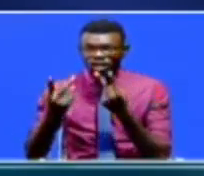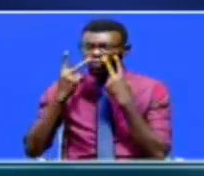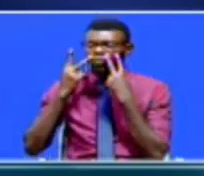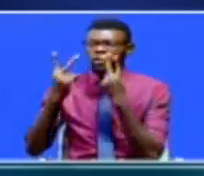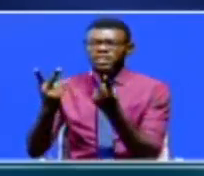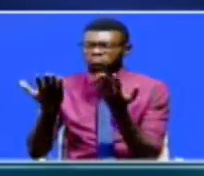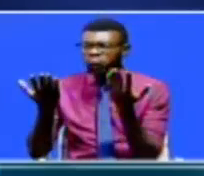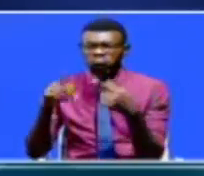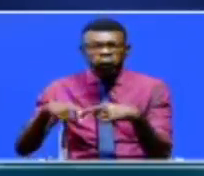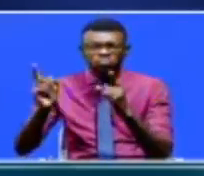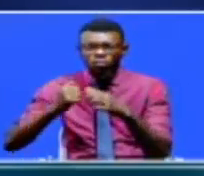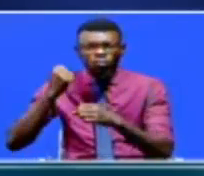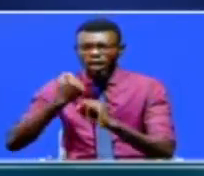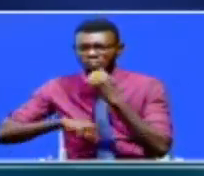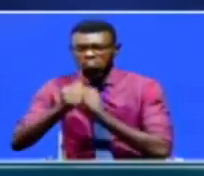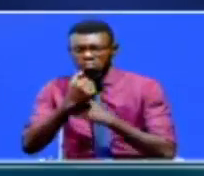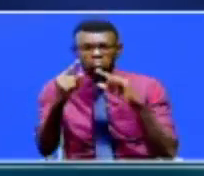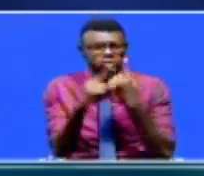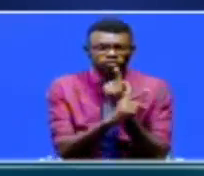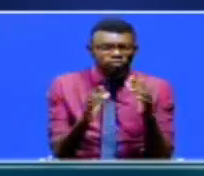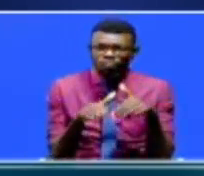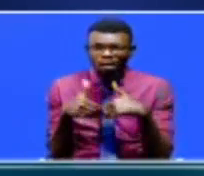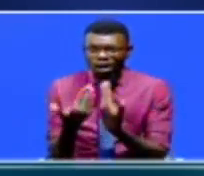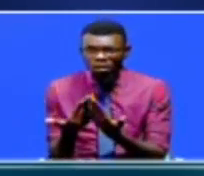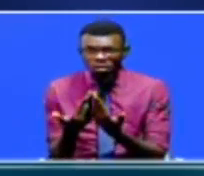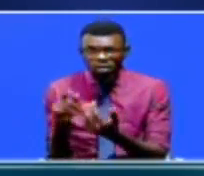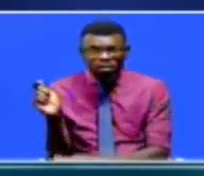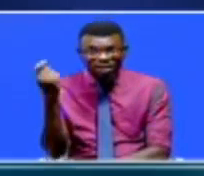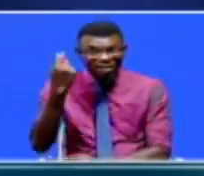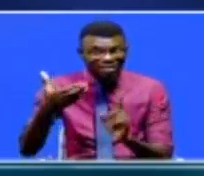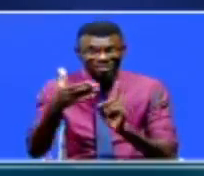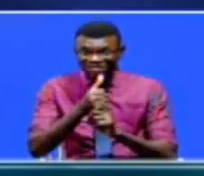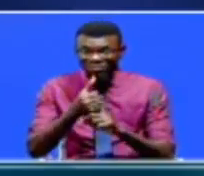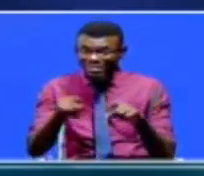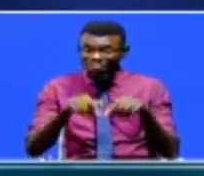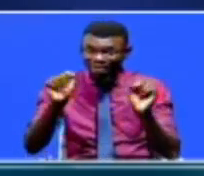far. What are they doing differently? Is this something that would be achievable in the country?